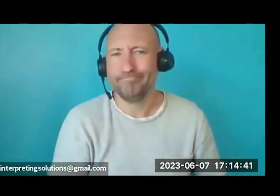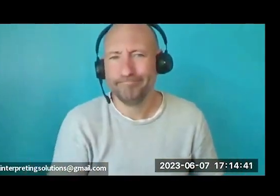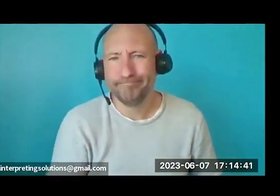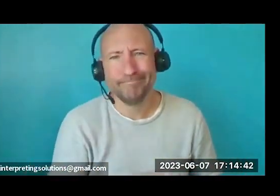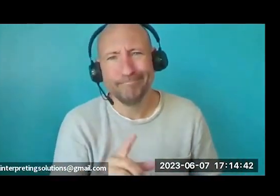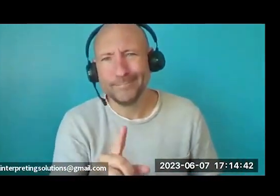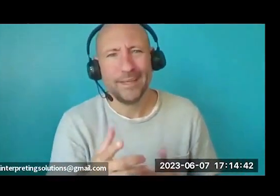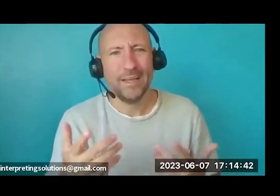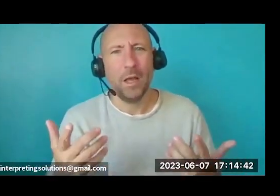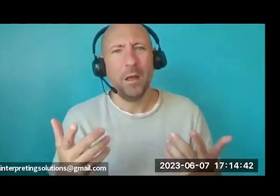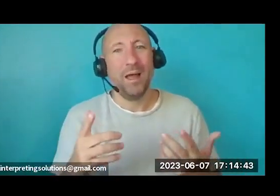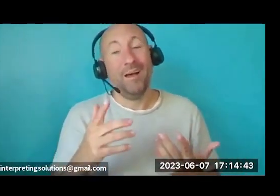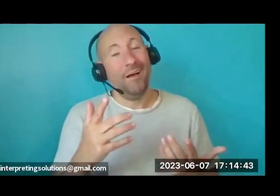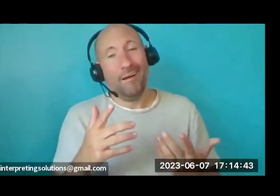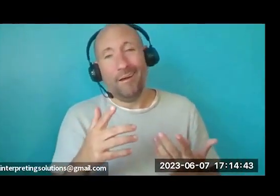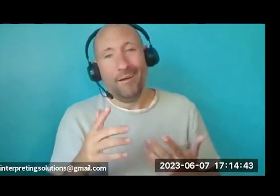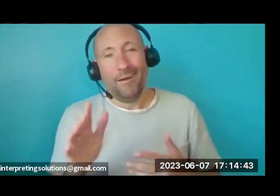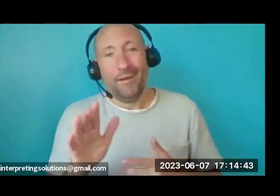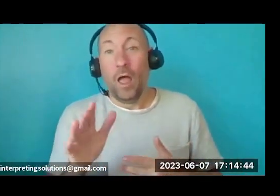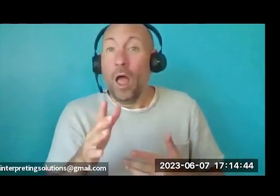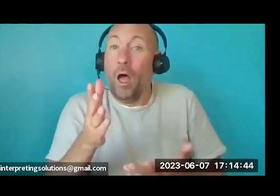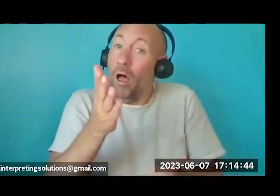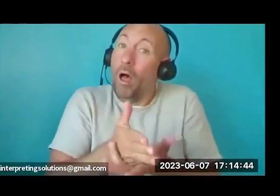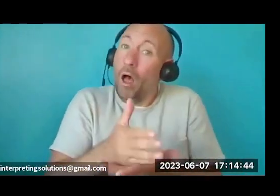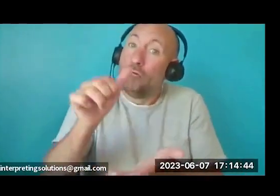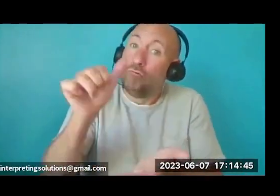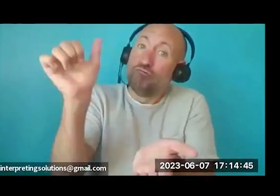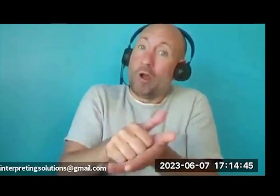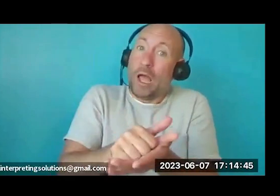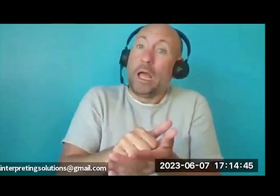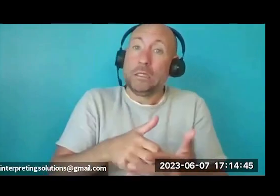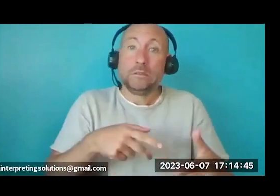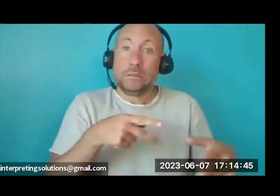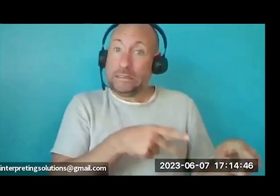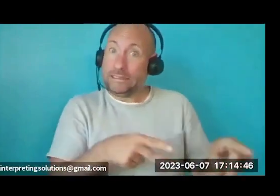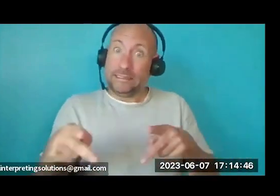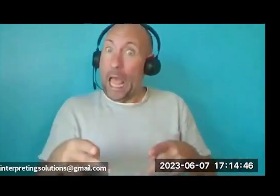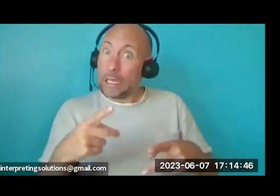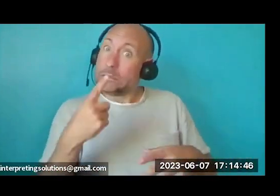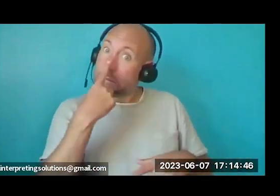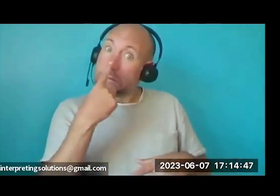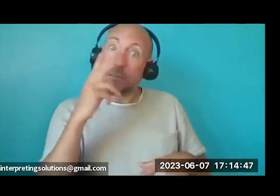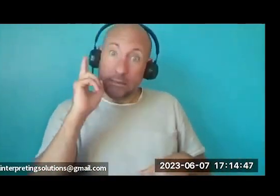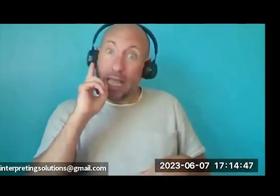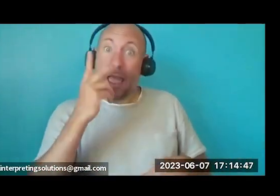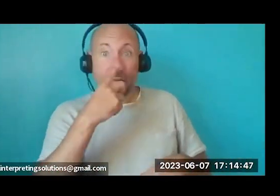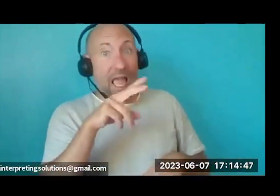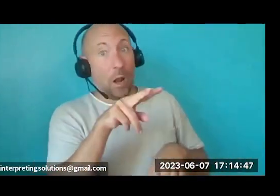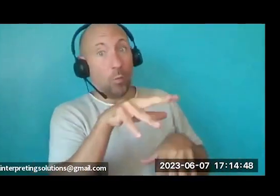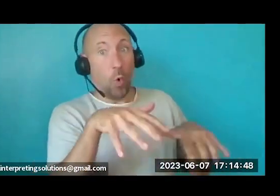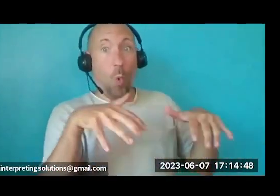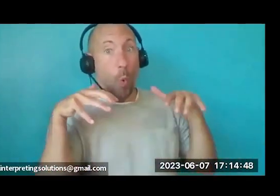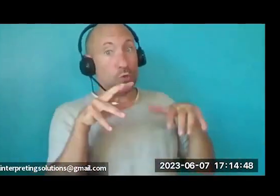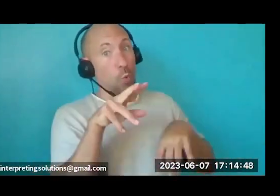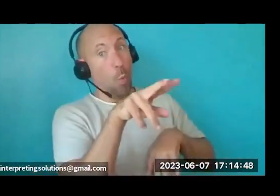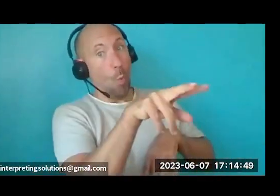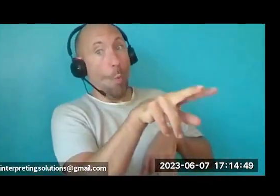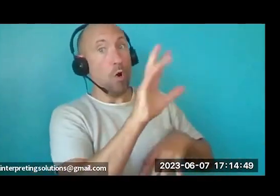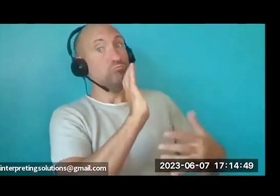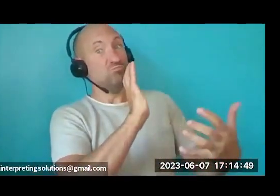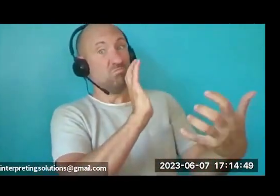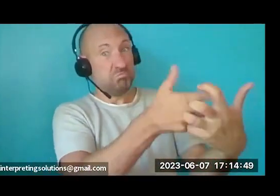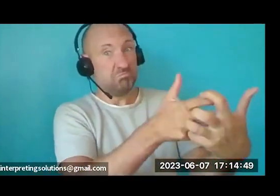Work done. Well, I mean, it is true that dance lends itself better to accessibility because it contains no text